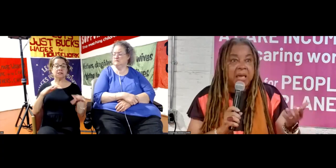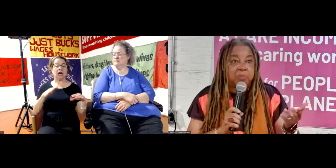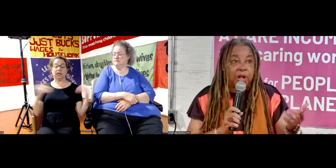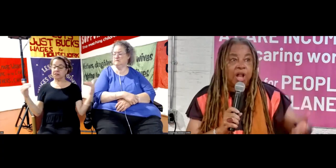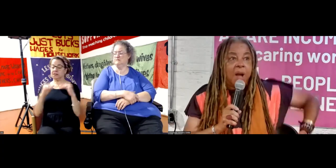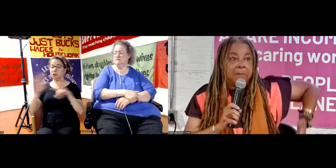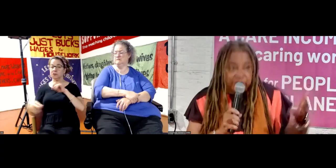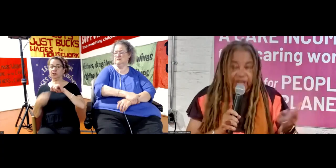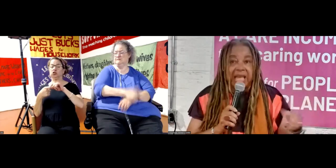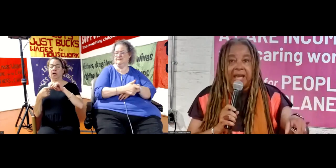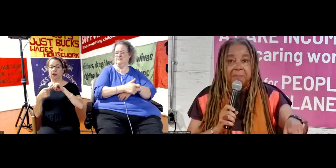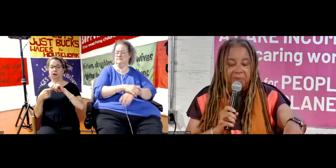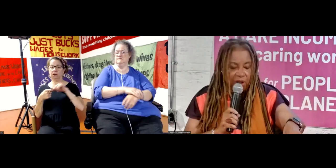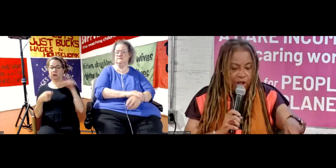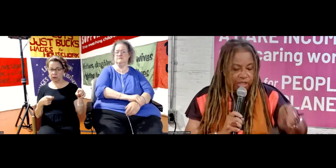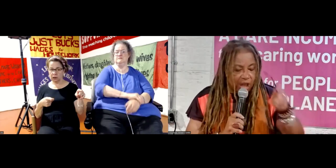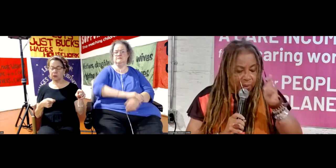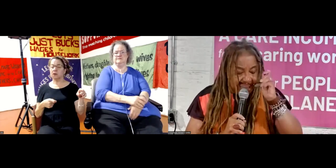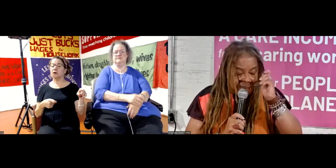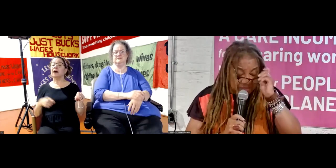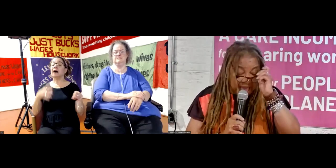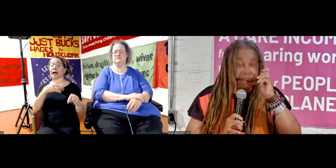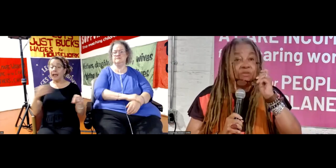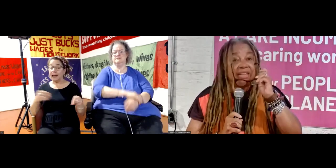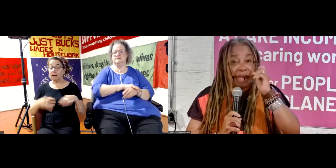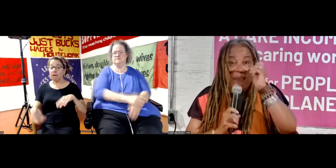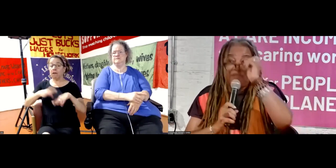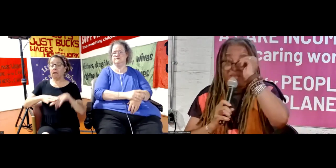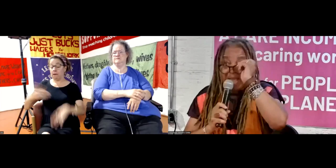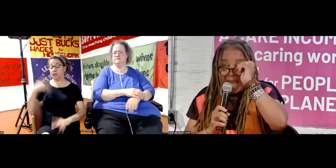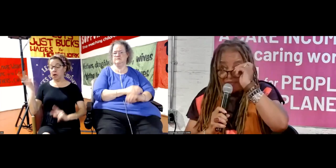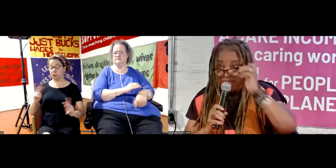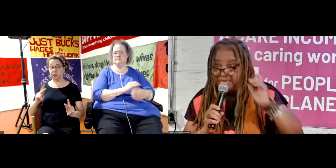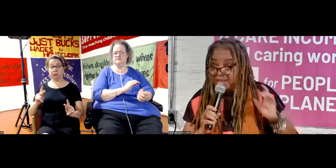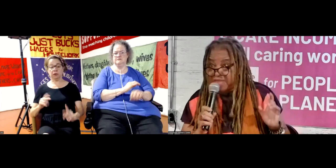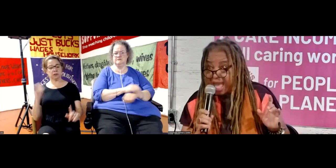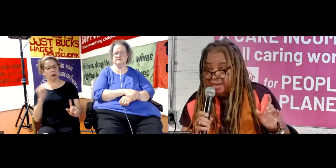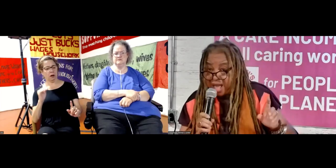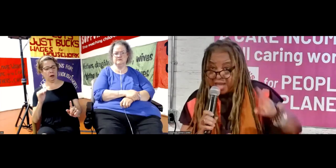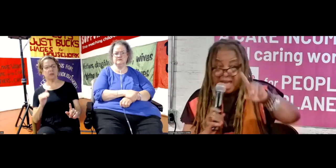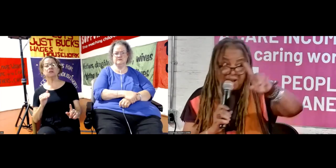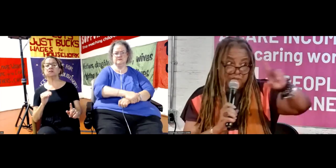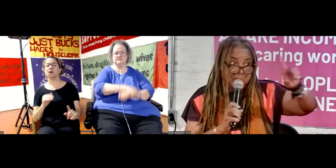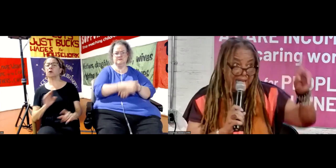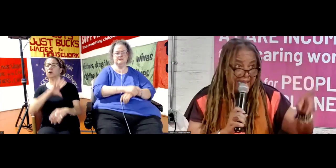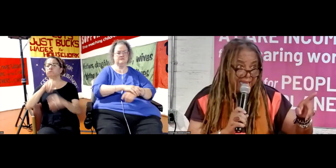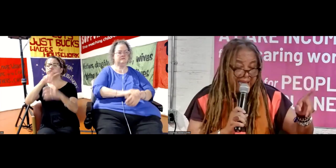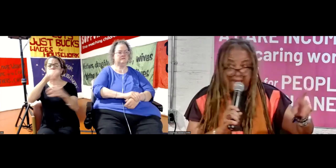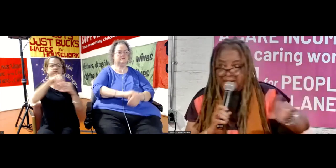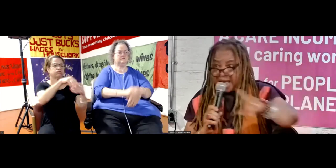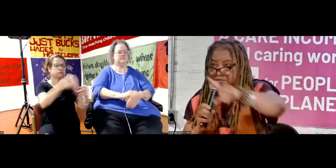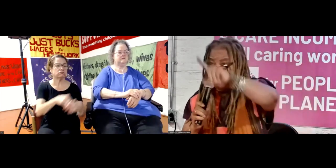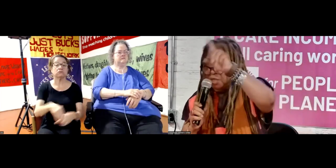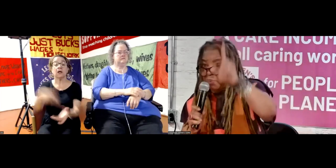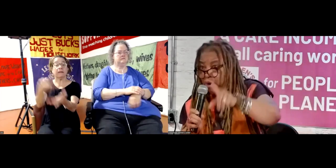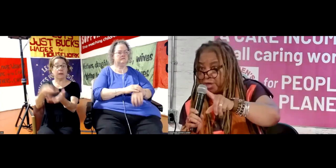young people pushing him also in that direction. I'll have to say, after he did that, a lot of the money and